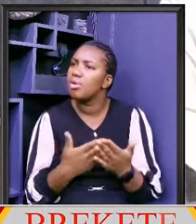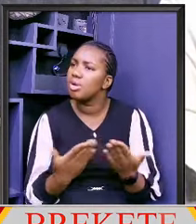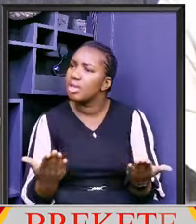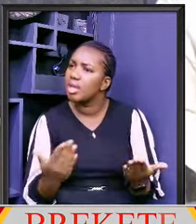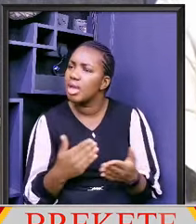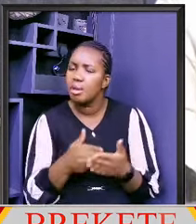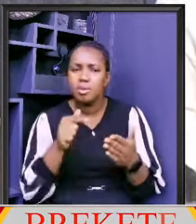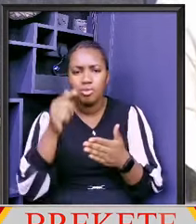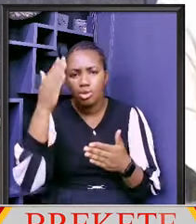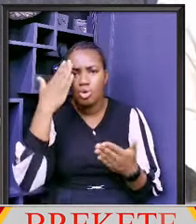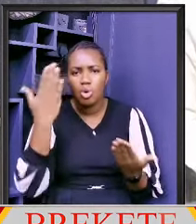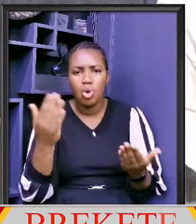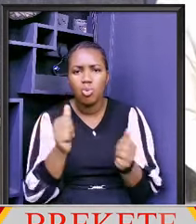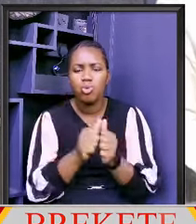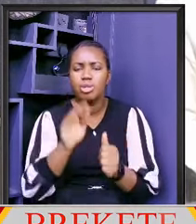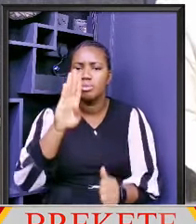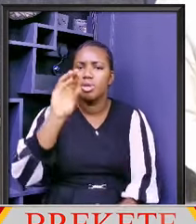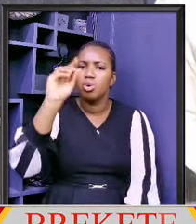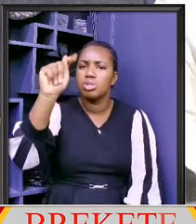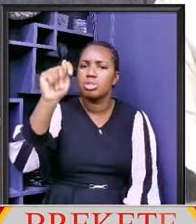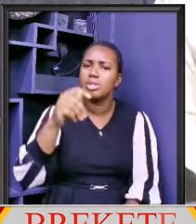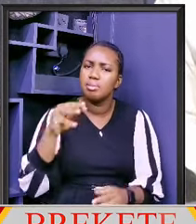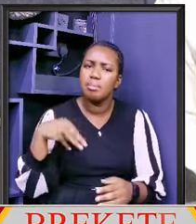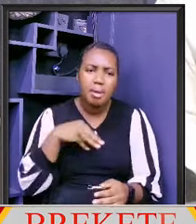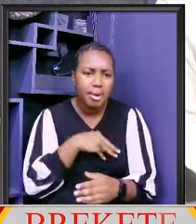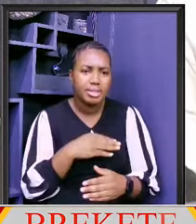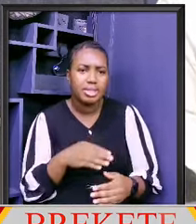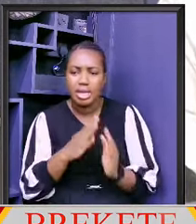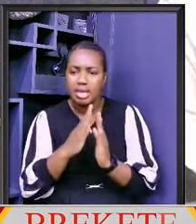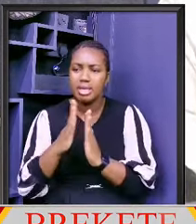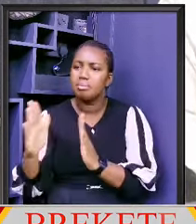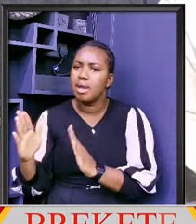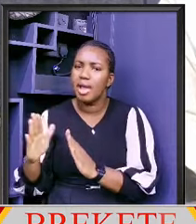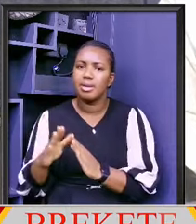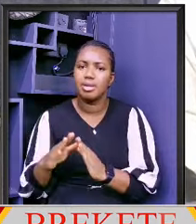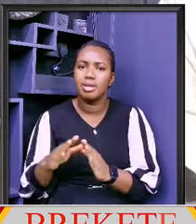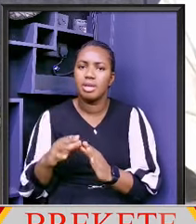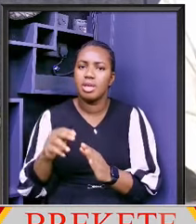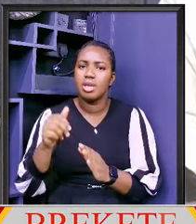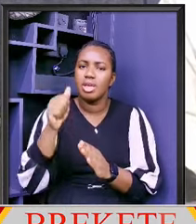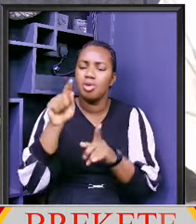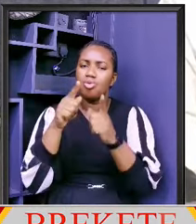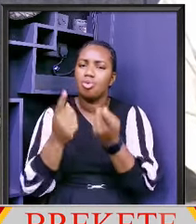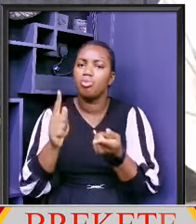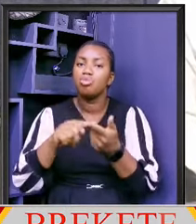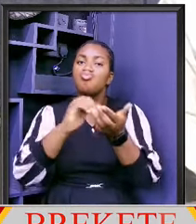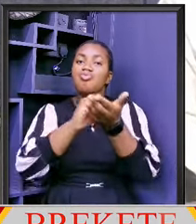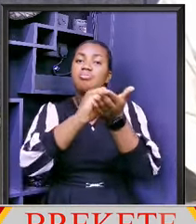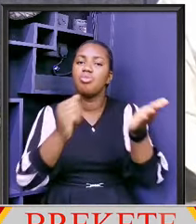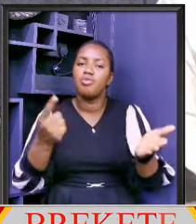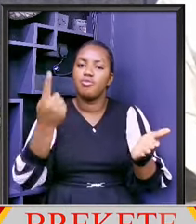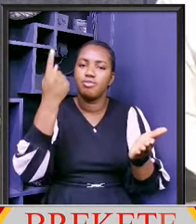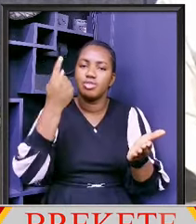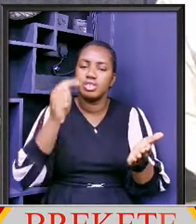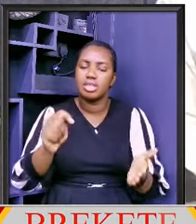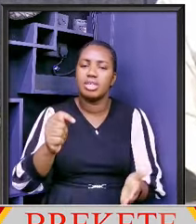With the BOT members, they set up a committee that we should impeach the late president.